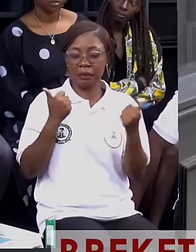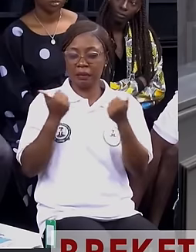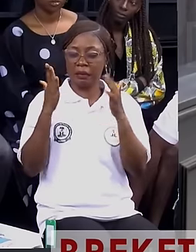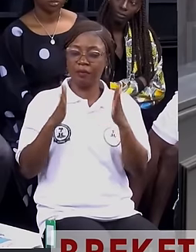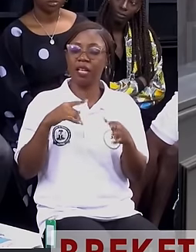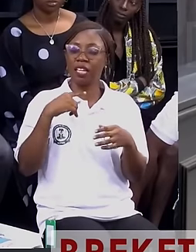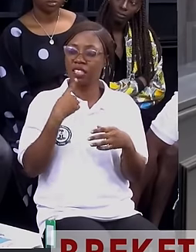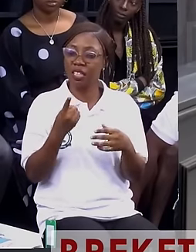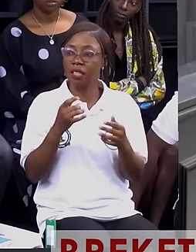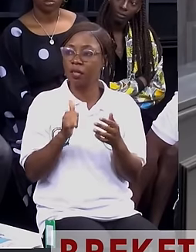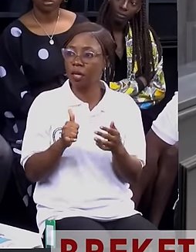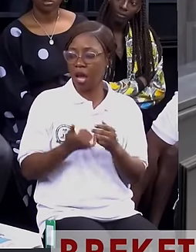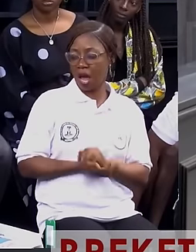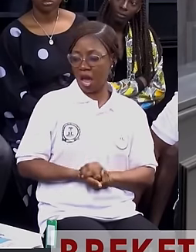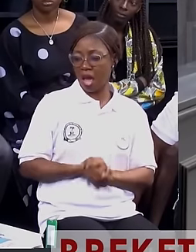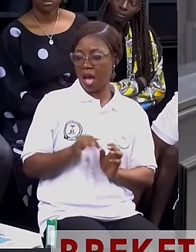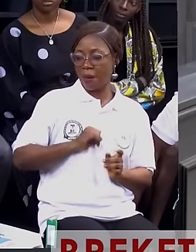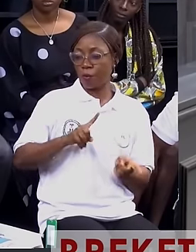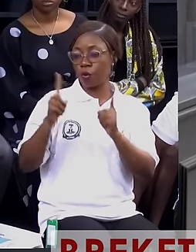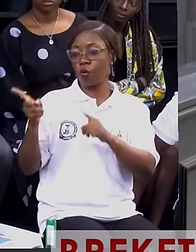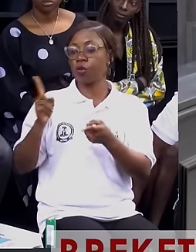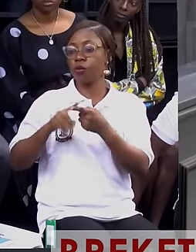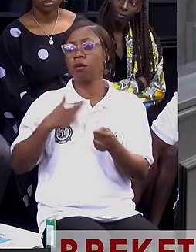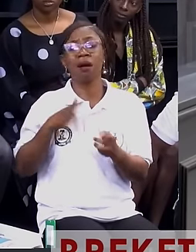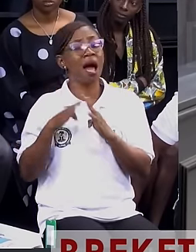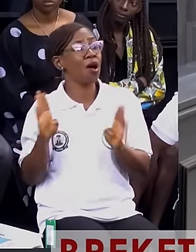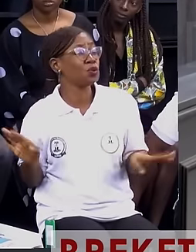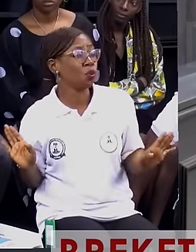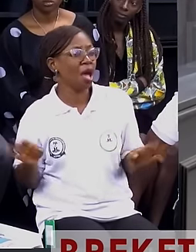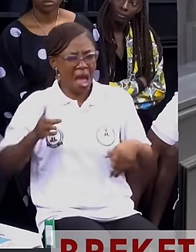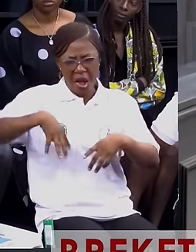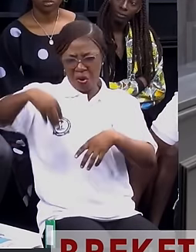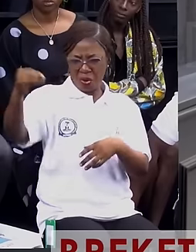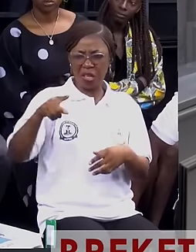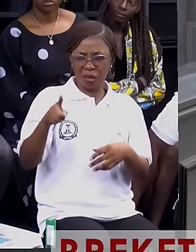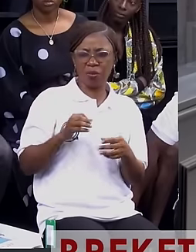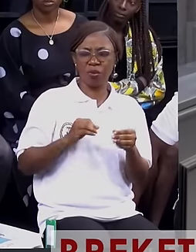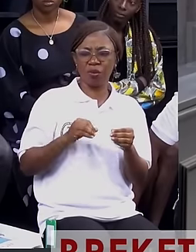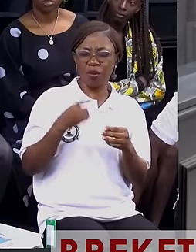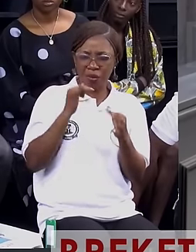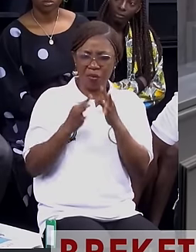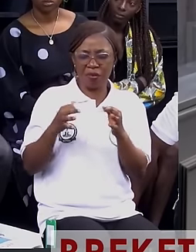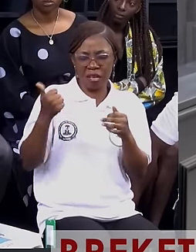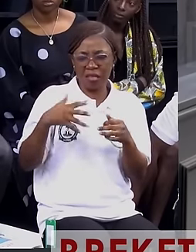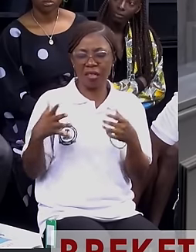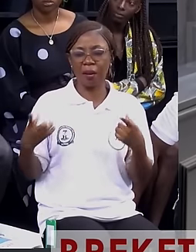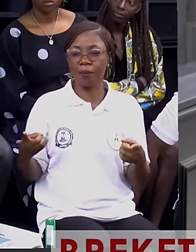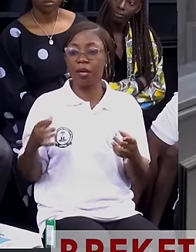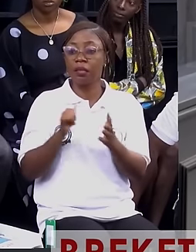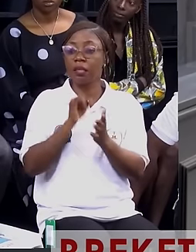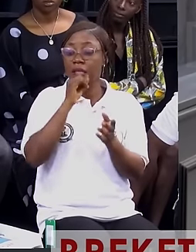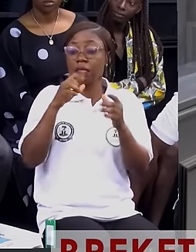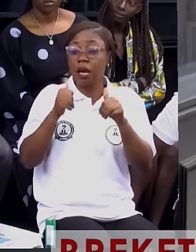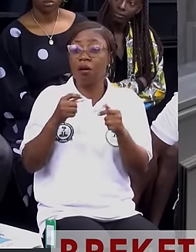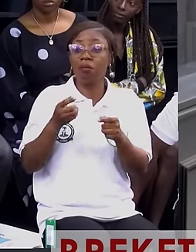the one that heard me say, I'm going to my house. So the driver said, go now, she be now. You get car if anything happen. So that's how God helped me. The